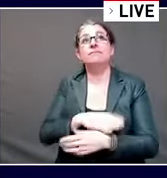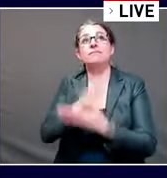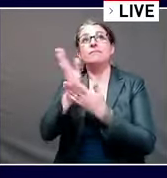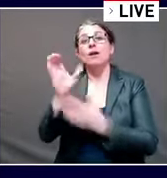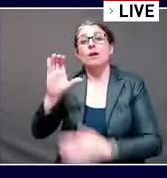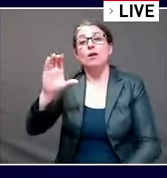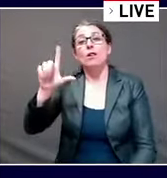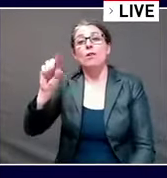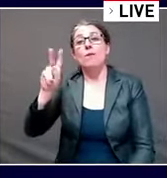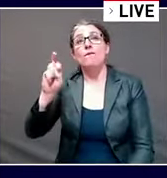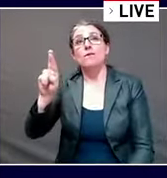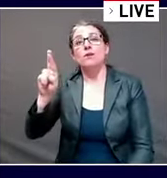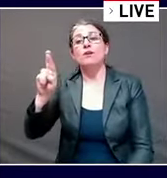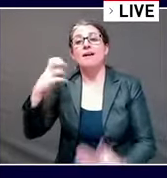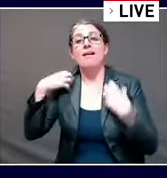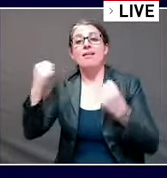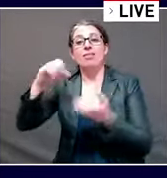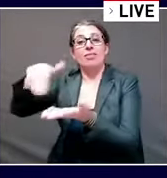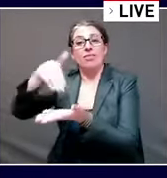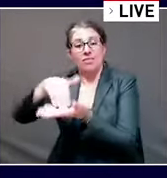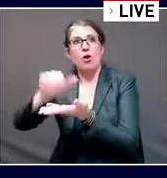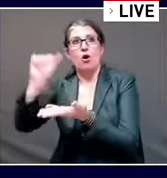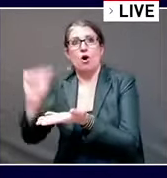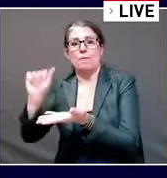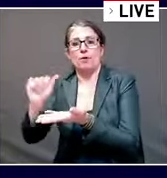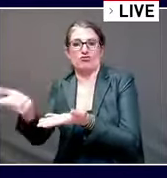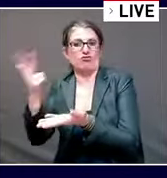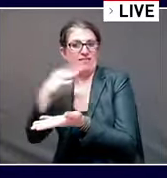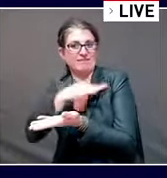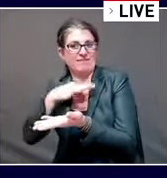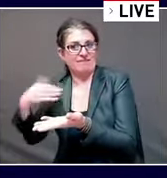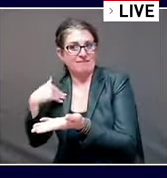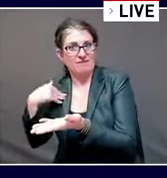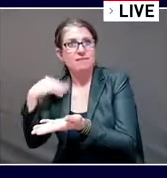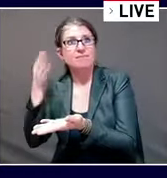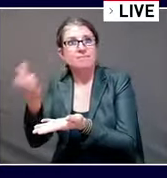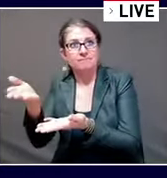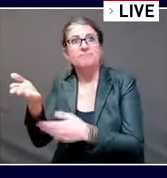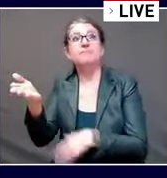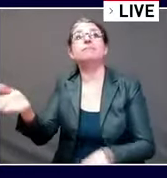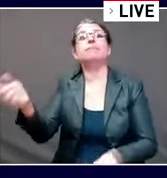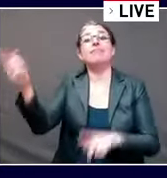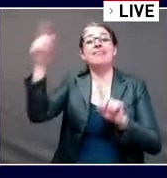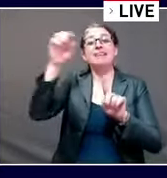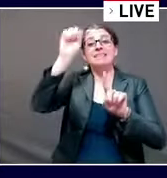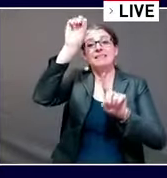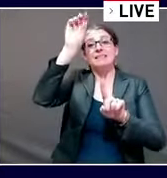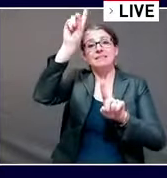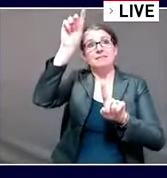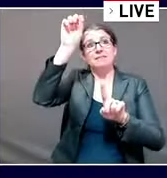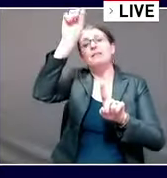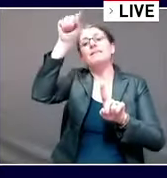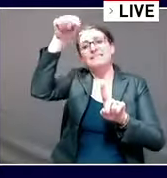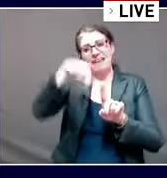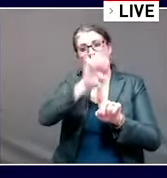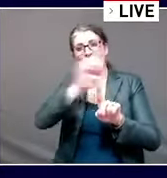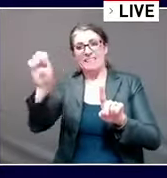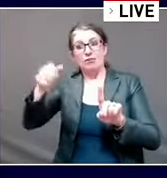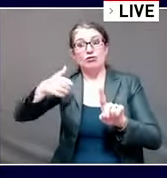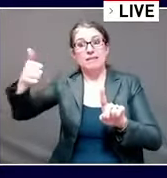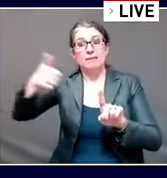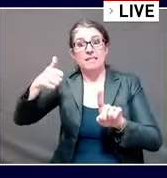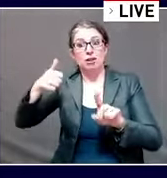member. Barrington Elementary here in Augusta, 4 cases. At Lewiston High School, 1 student and 2 staff